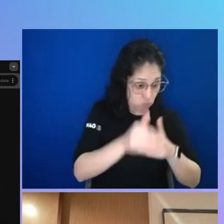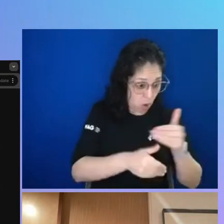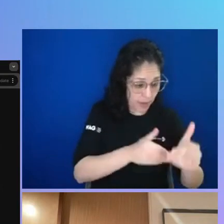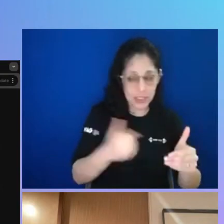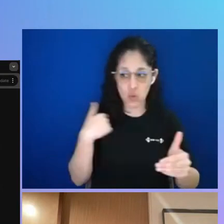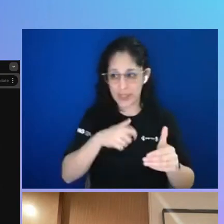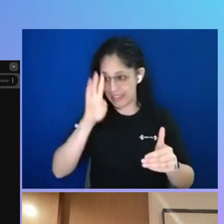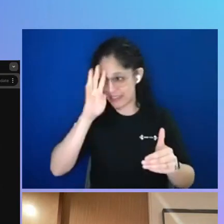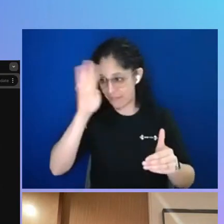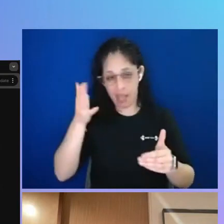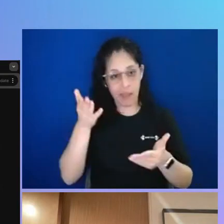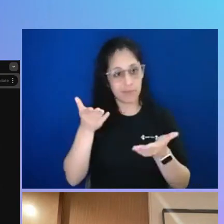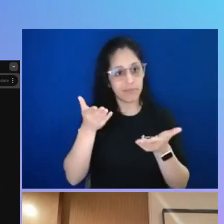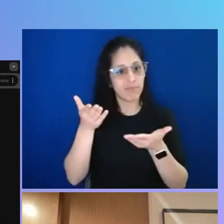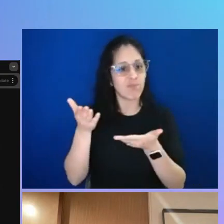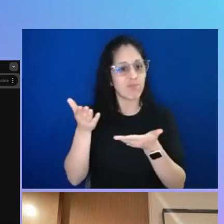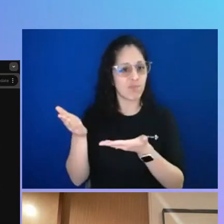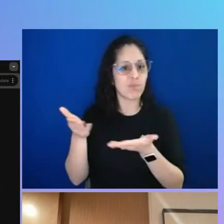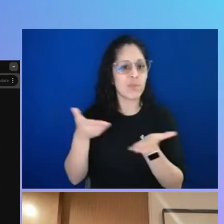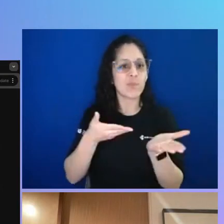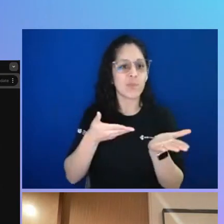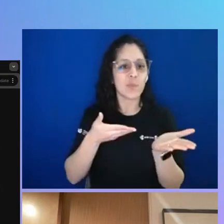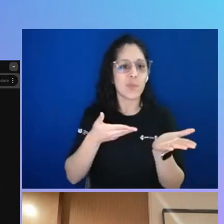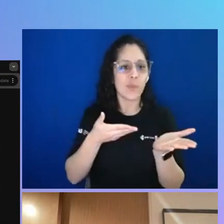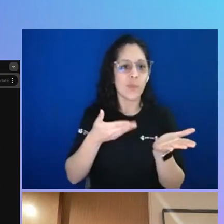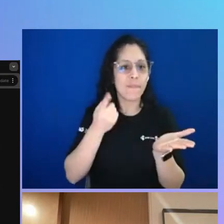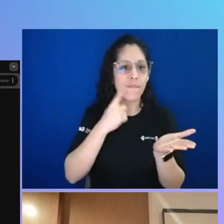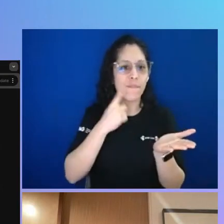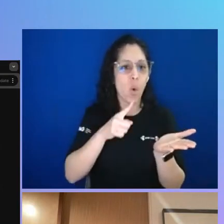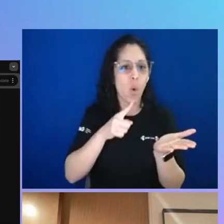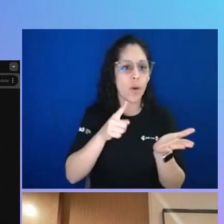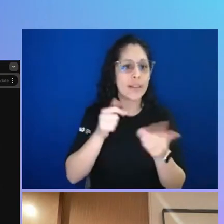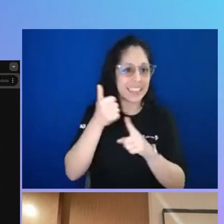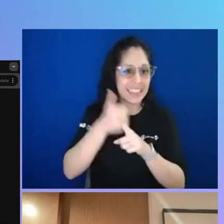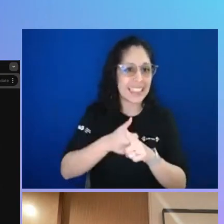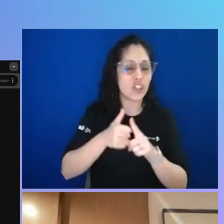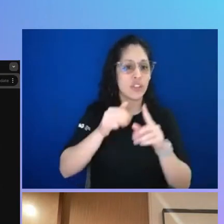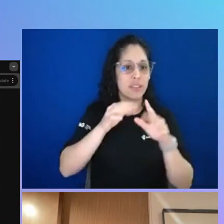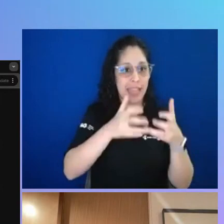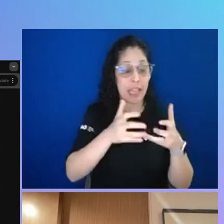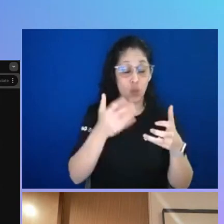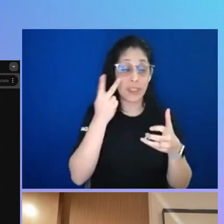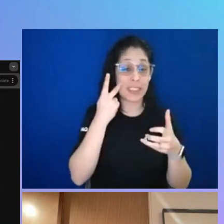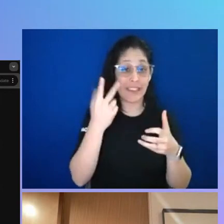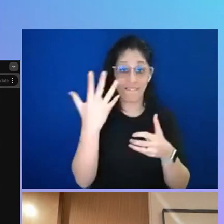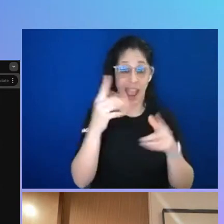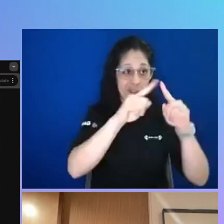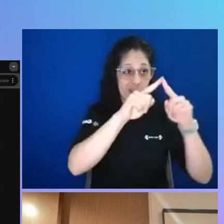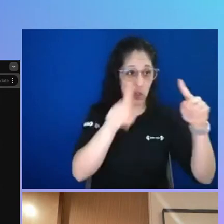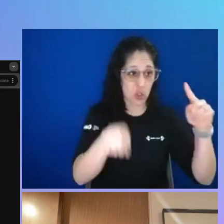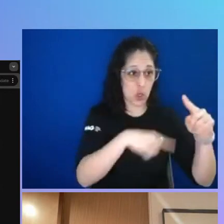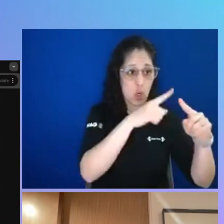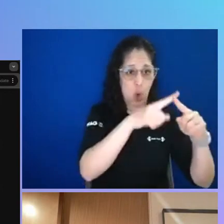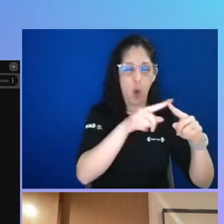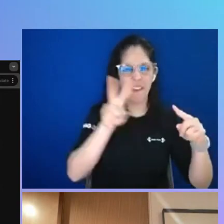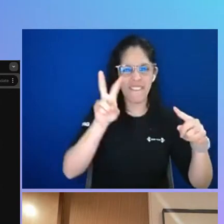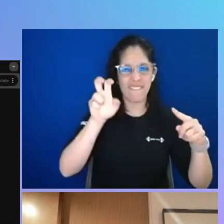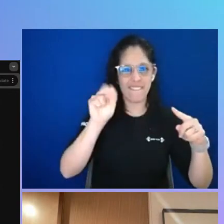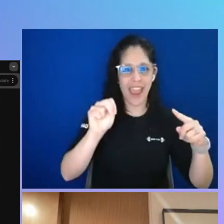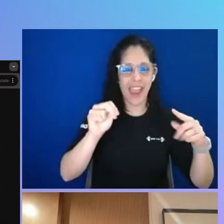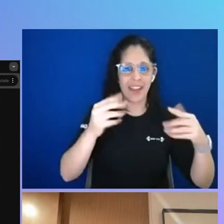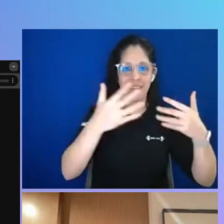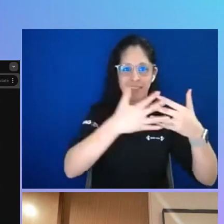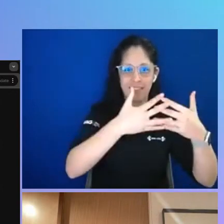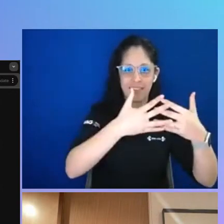criteria. So on the screen, there are 5 circles and a linear Venn diagram showcasing how